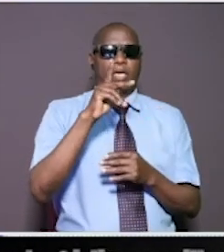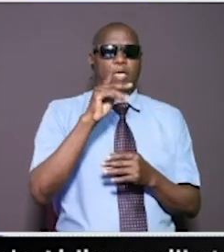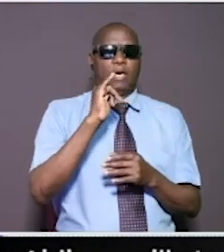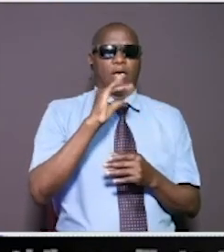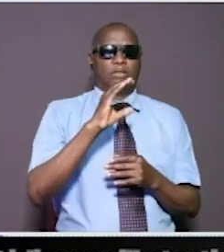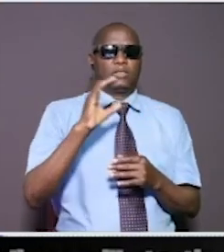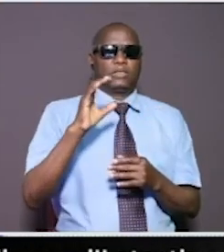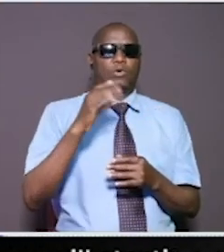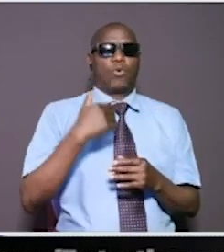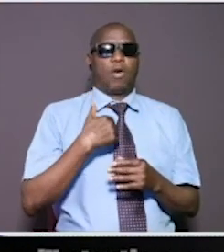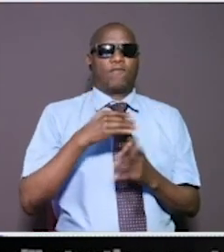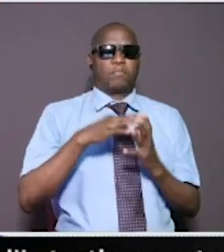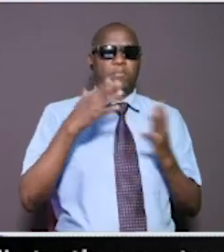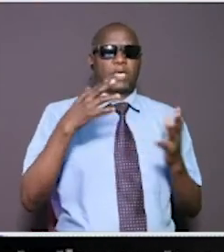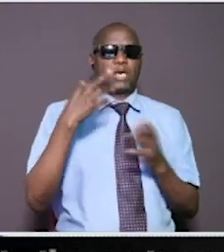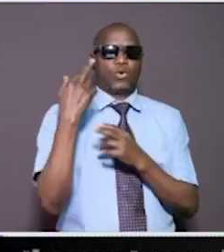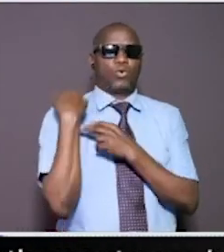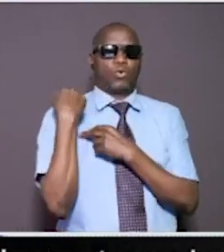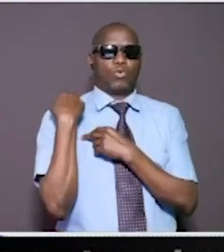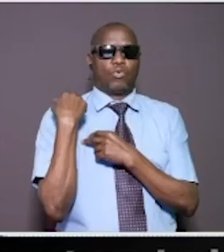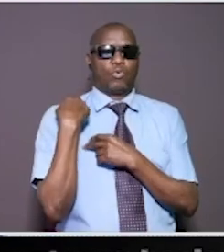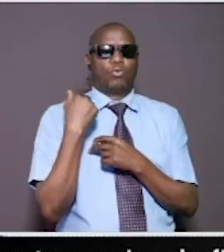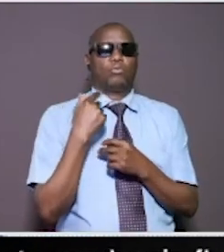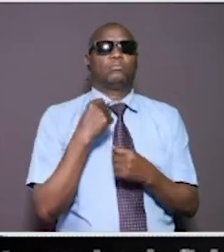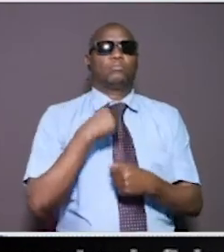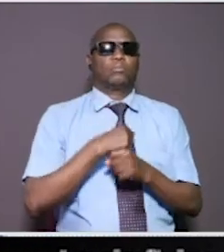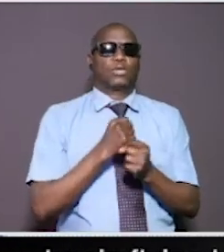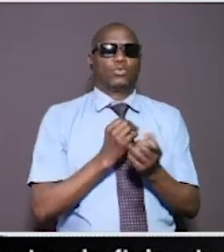we are playing a big role to make sure that we also manage the environment.